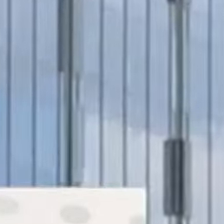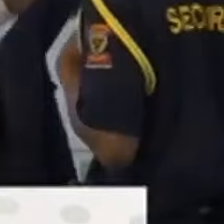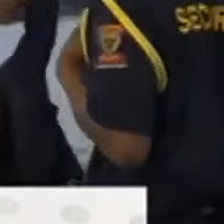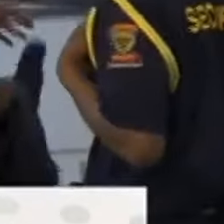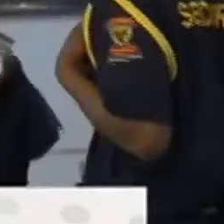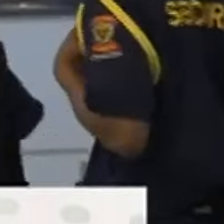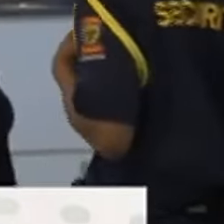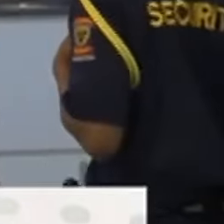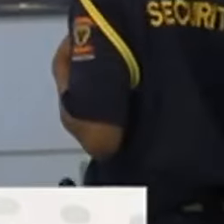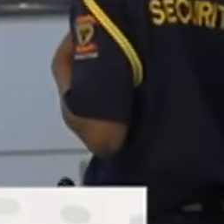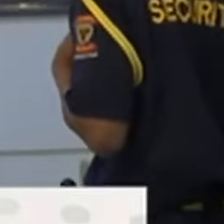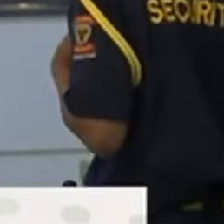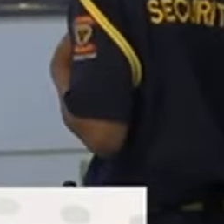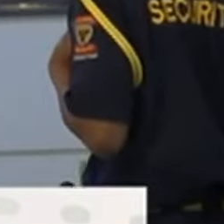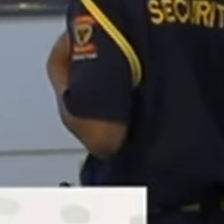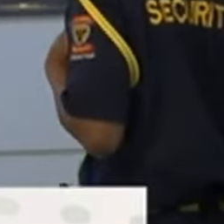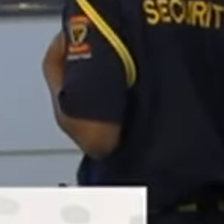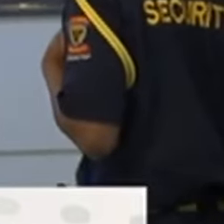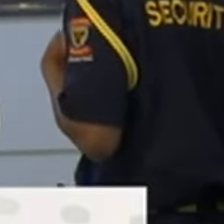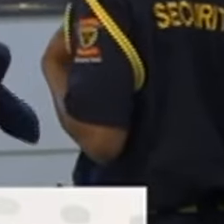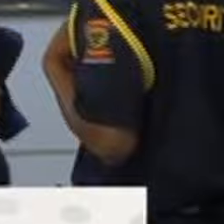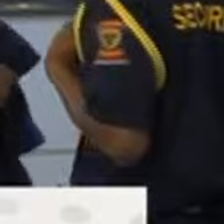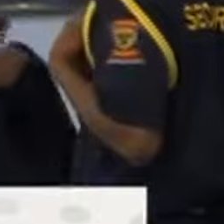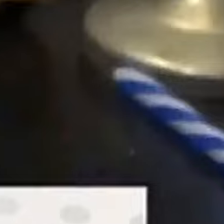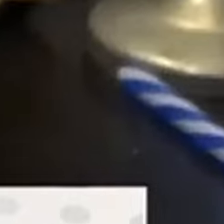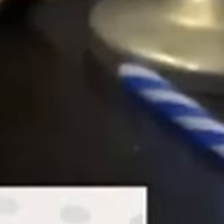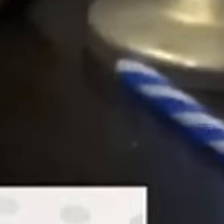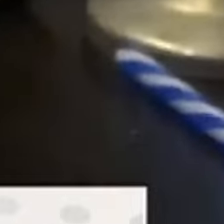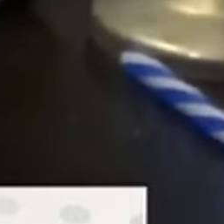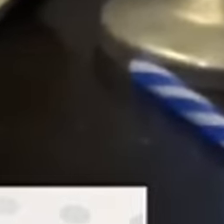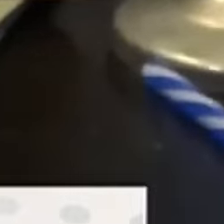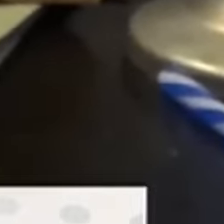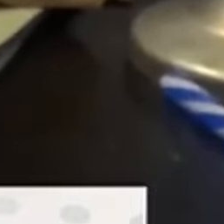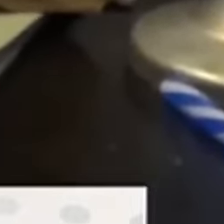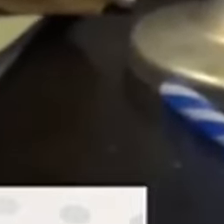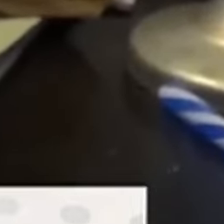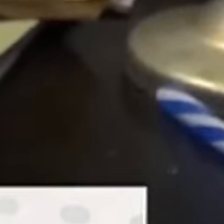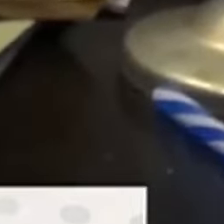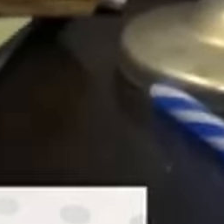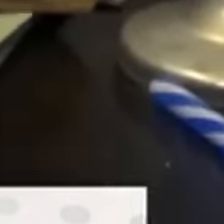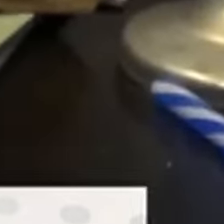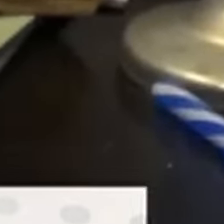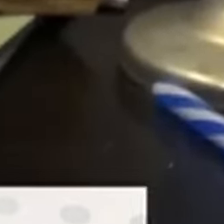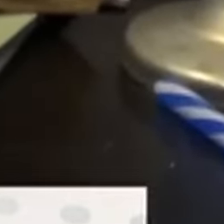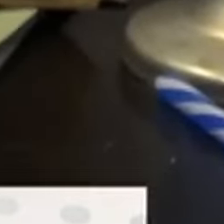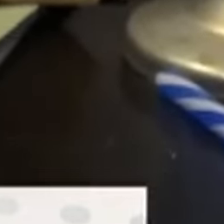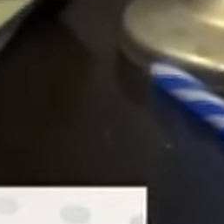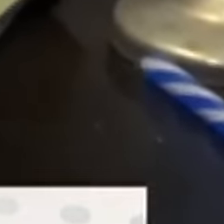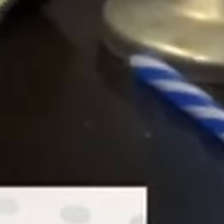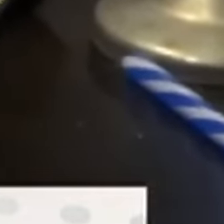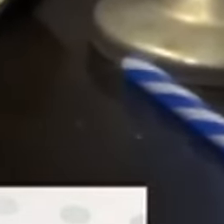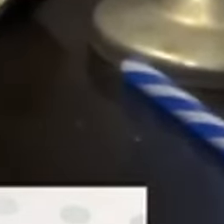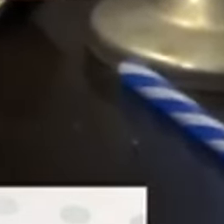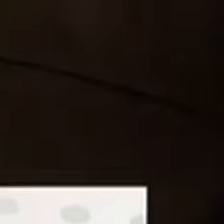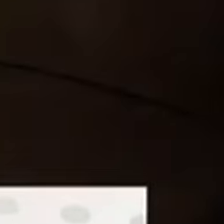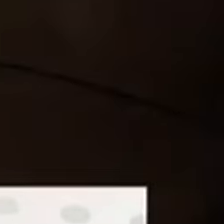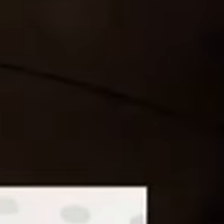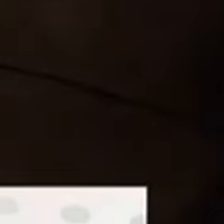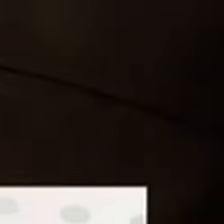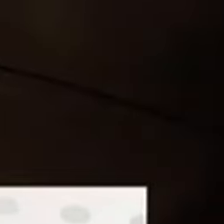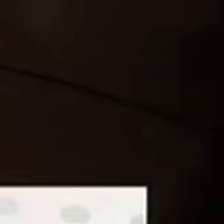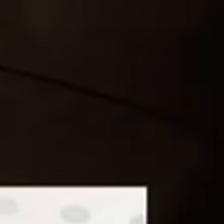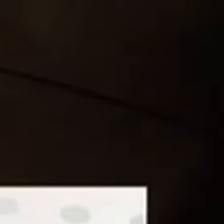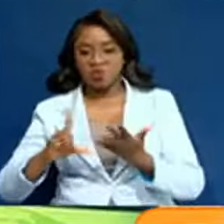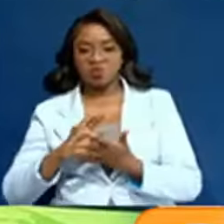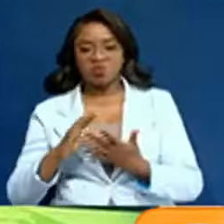It's a mixed bag. Kenya's banking industry records increase in total assets, but also the highest levels of